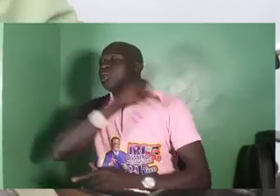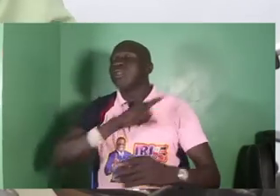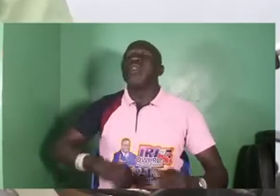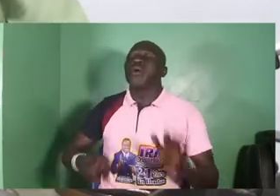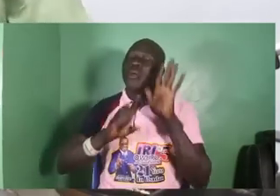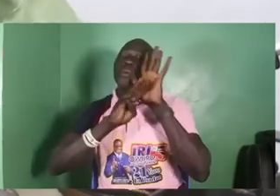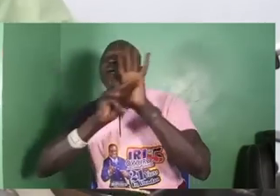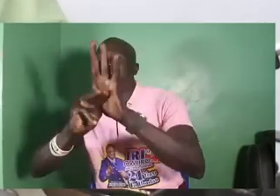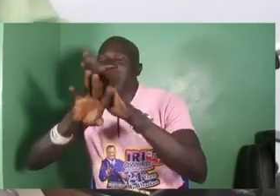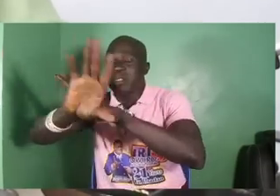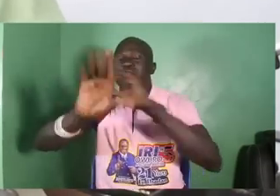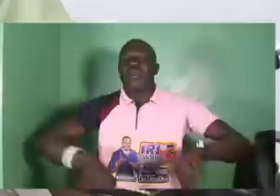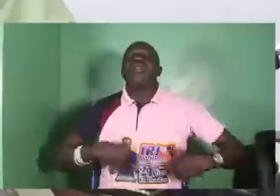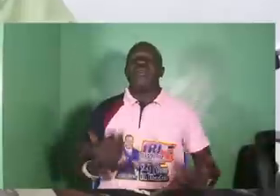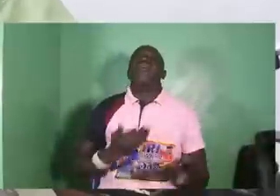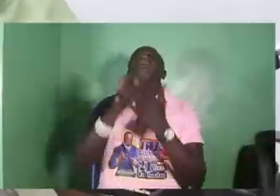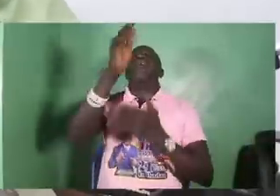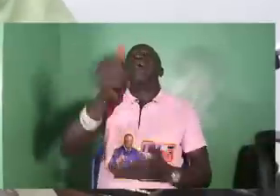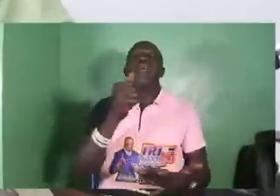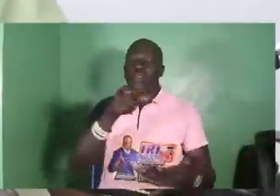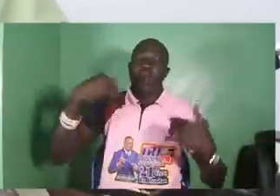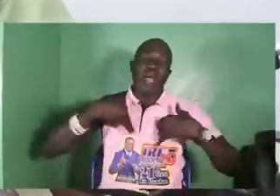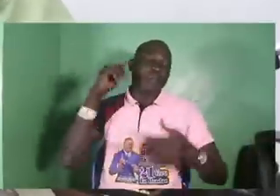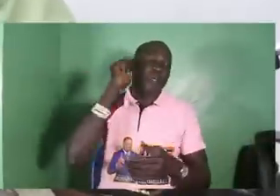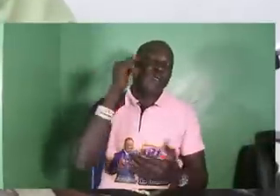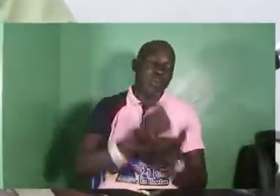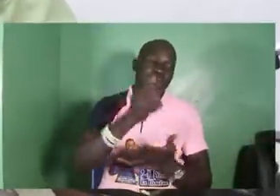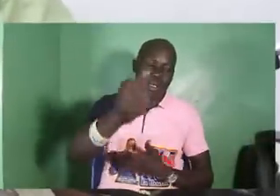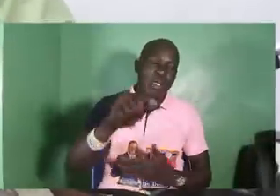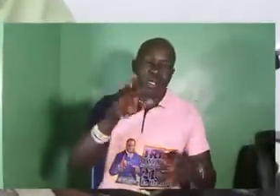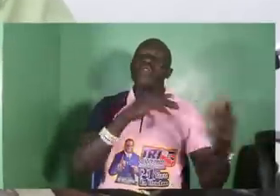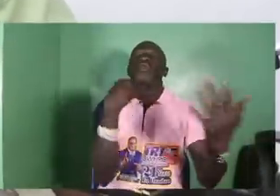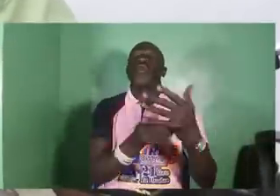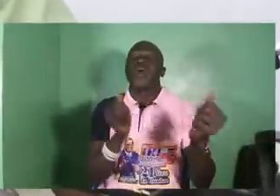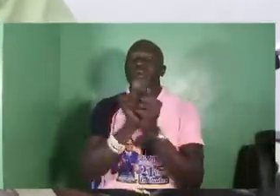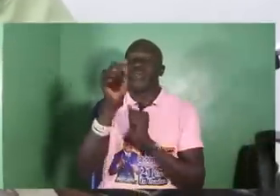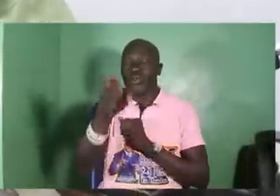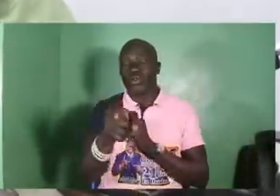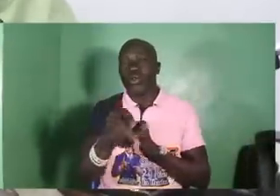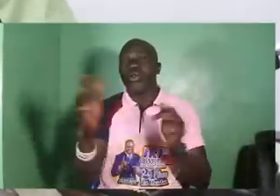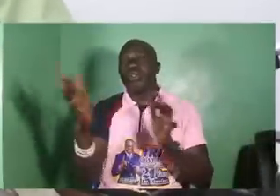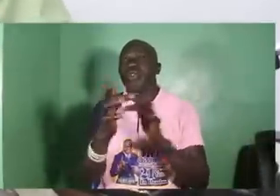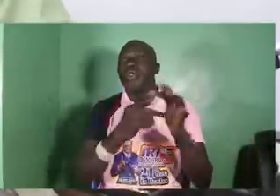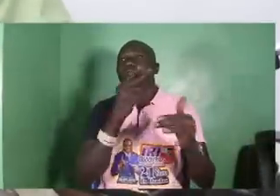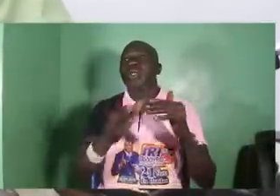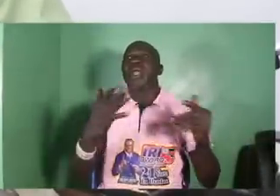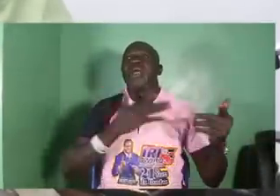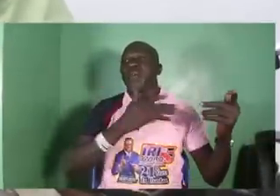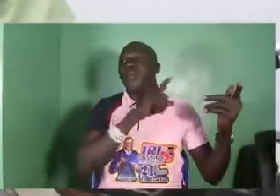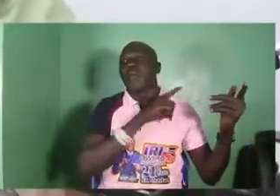ma fara hala ye amen God manifest himself one day we amen you dey dara for amen yes oluwa